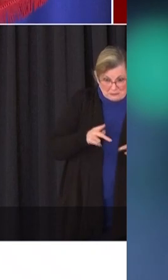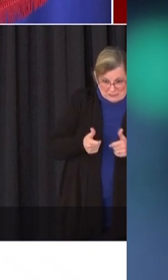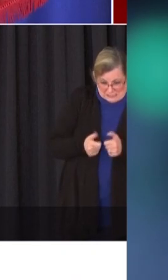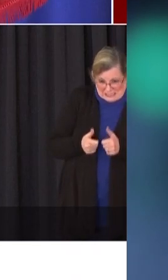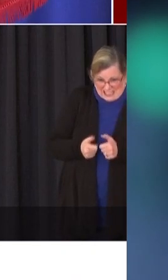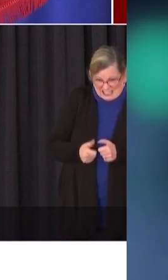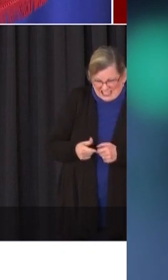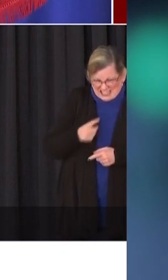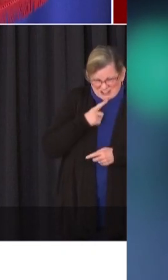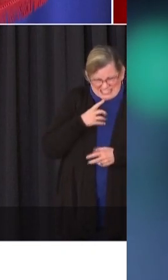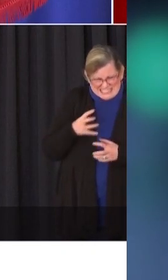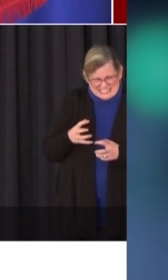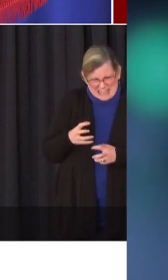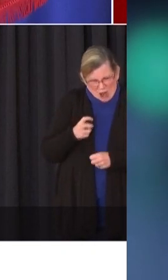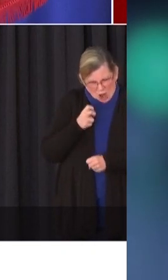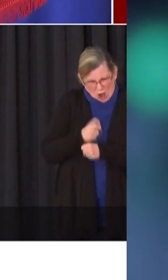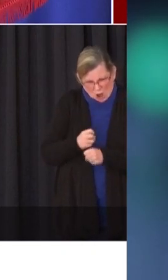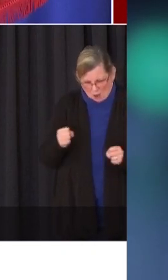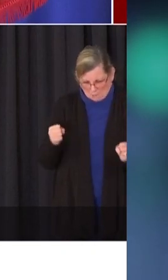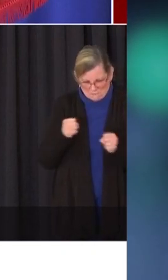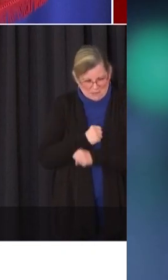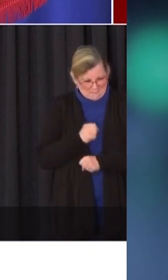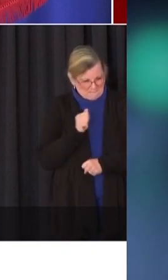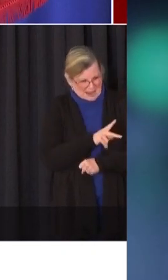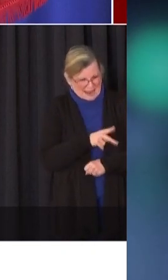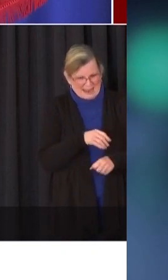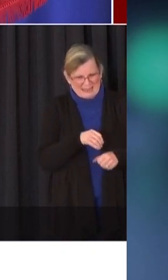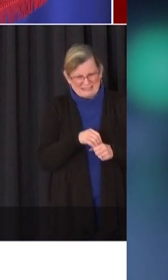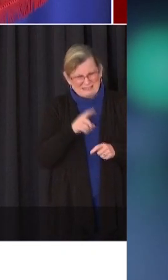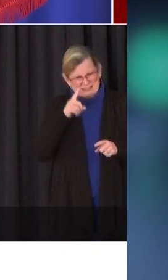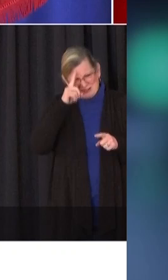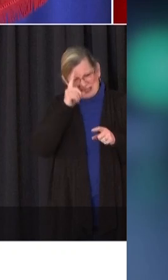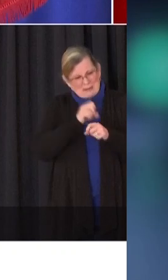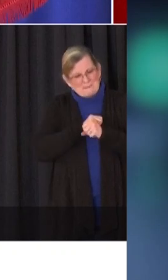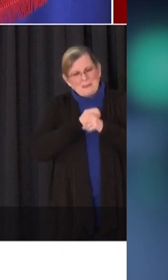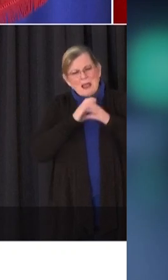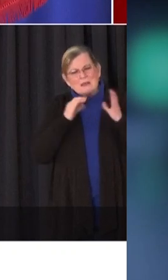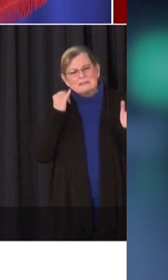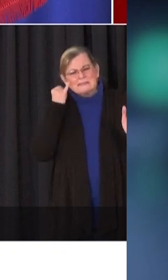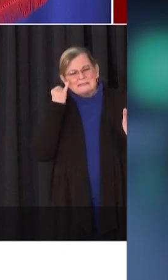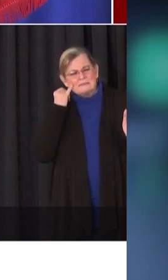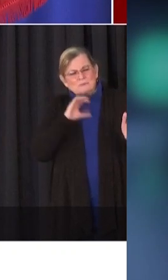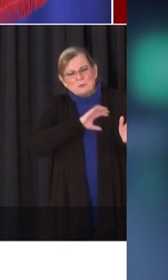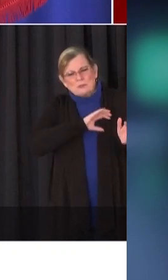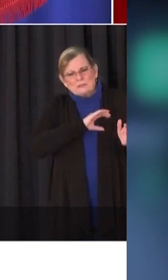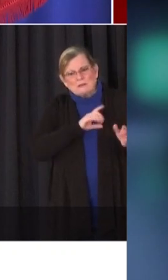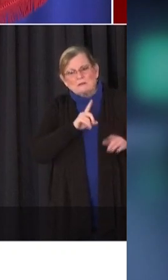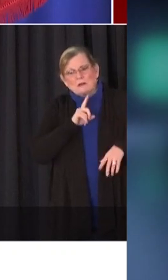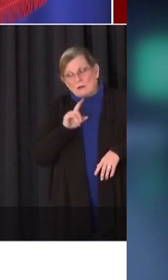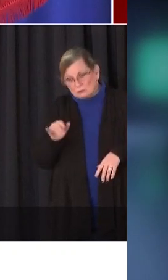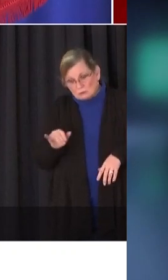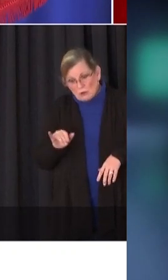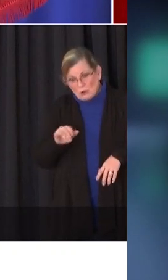And this has really sparked a lot of anger coming from members of Congress,